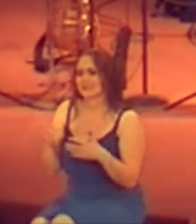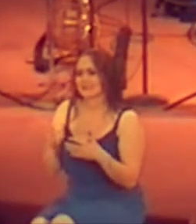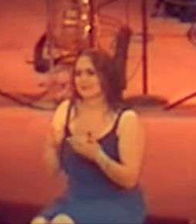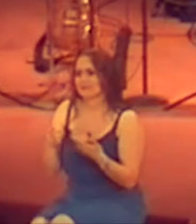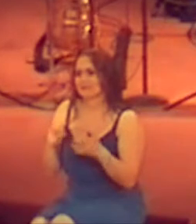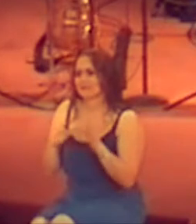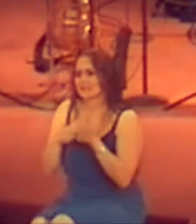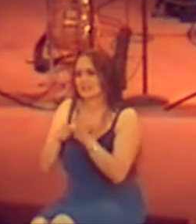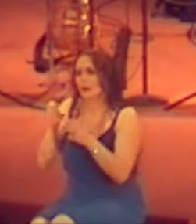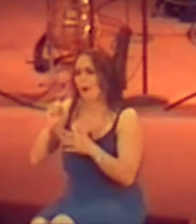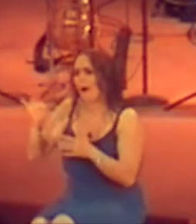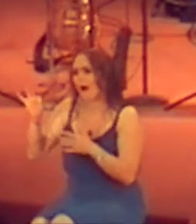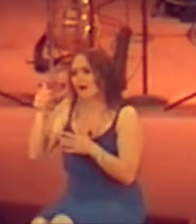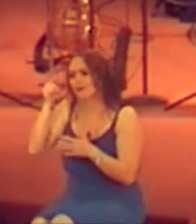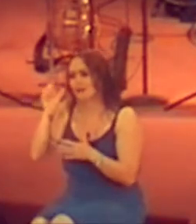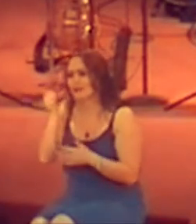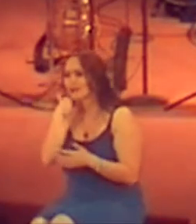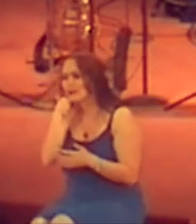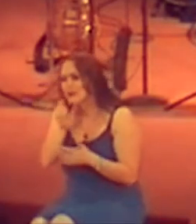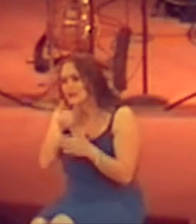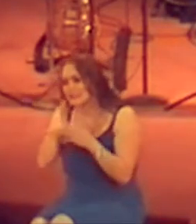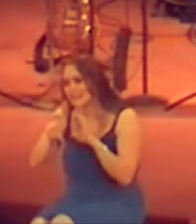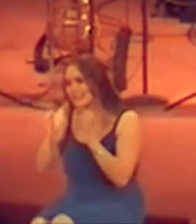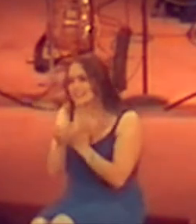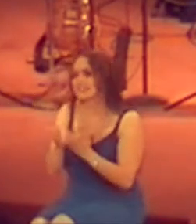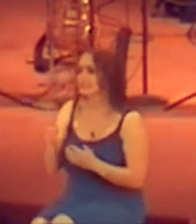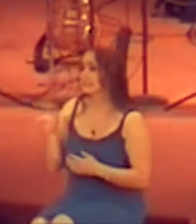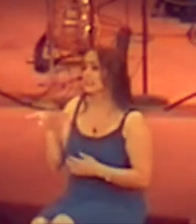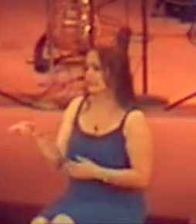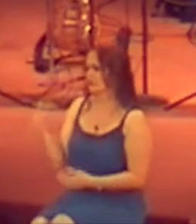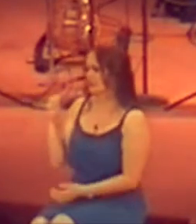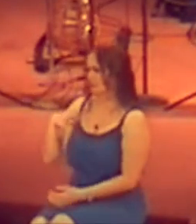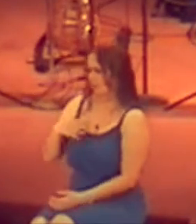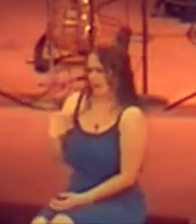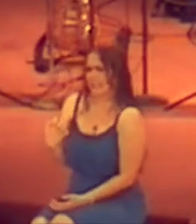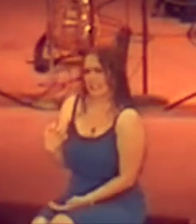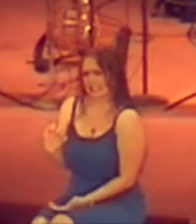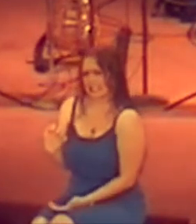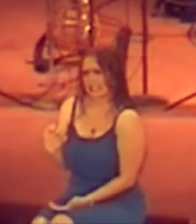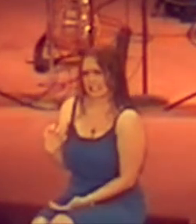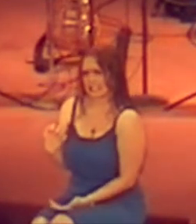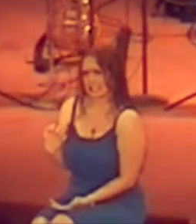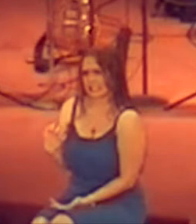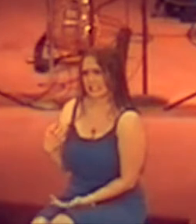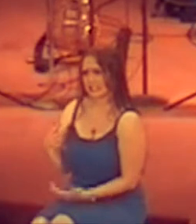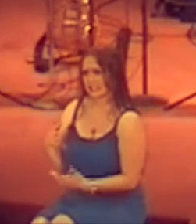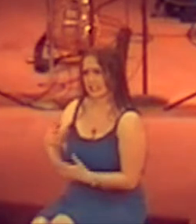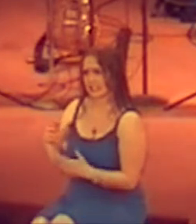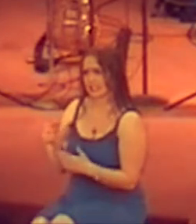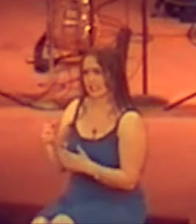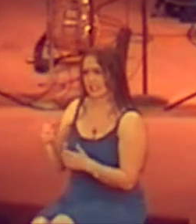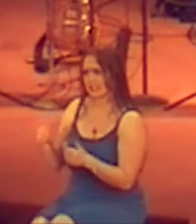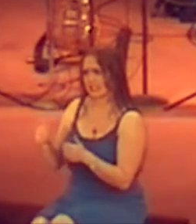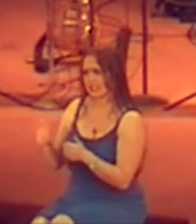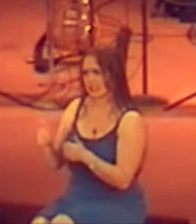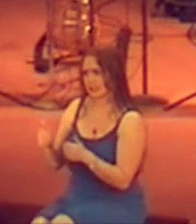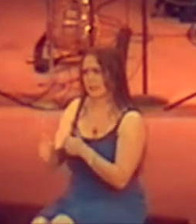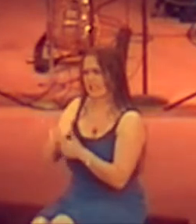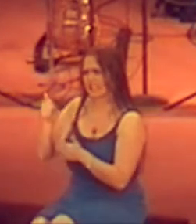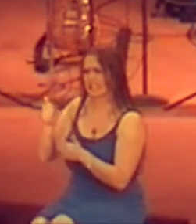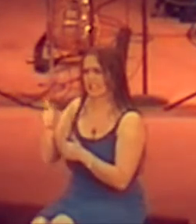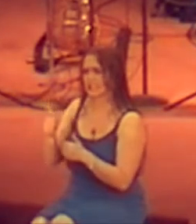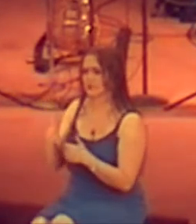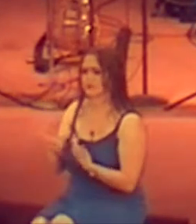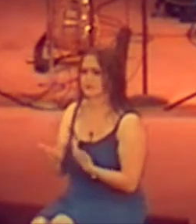Well, Devin was just mean. You see, Devin would pick anything, and he would make fun of me for